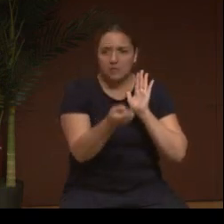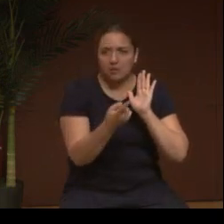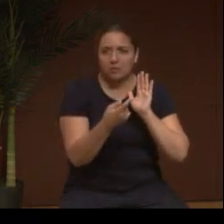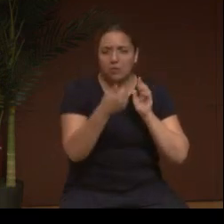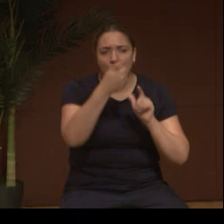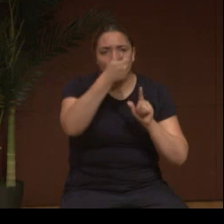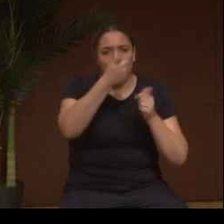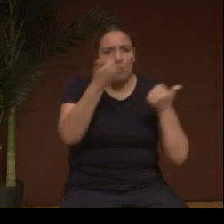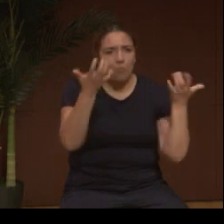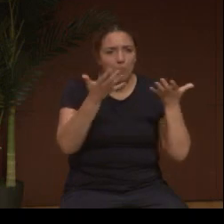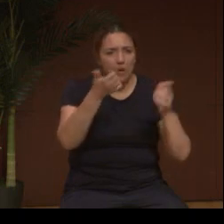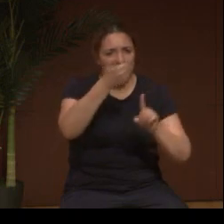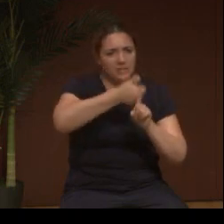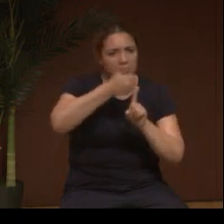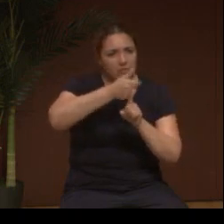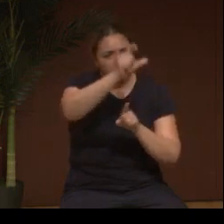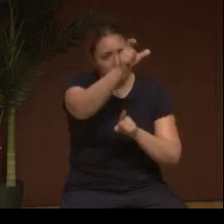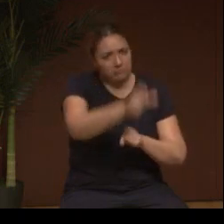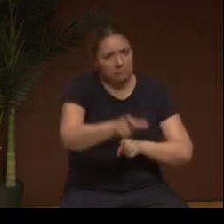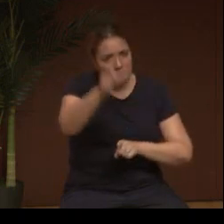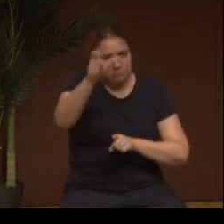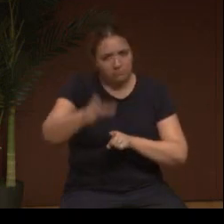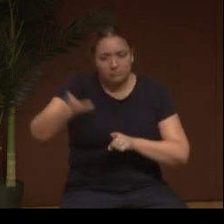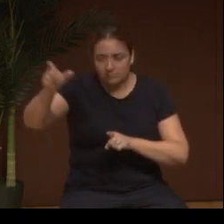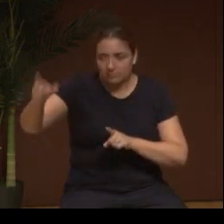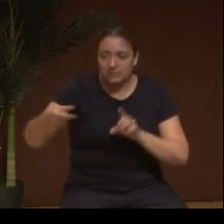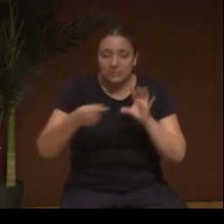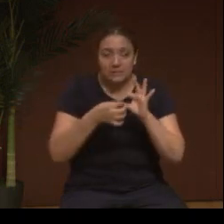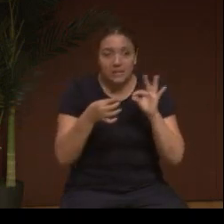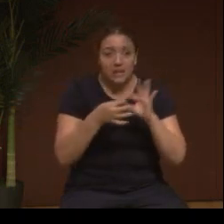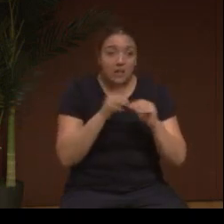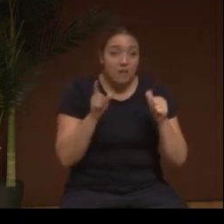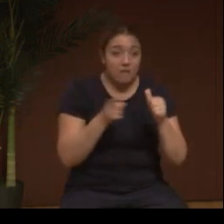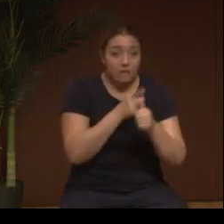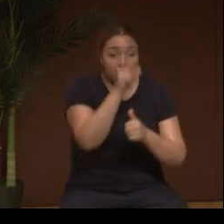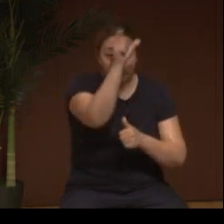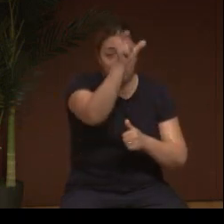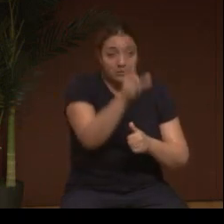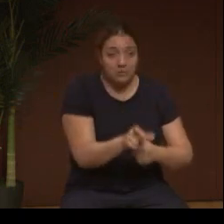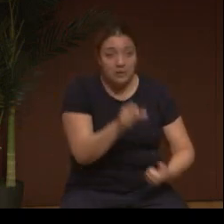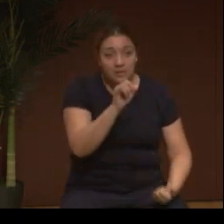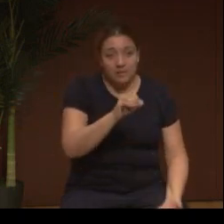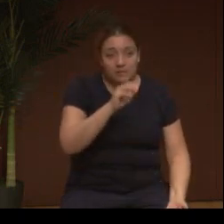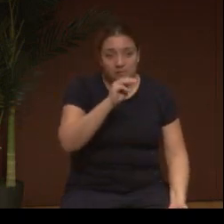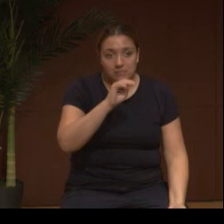columns say. That first column, those are mitochondrial